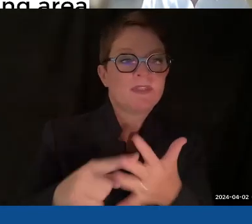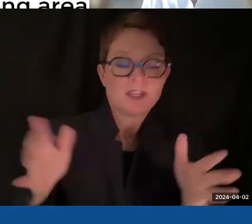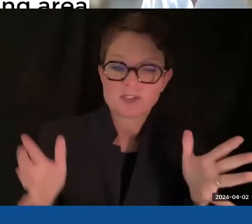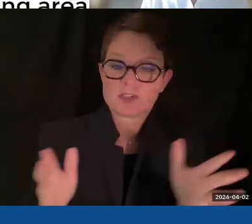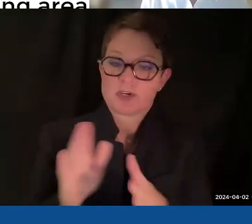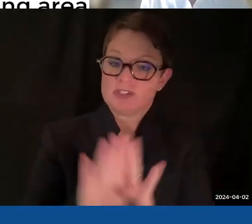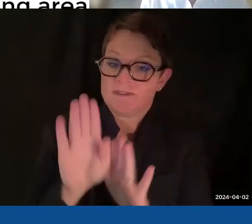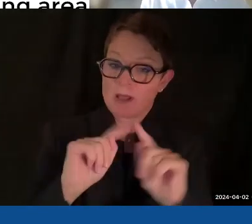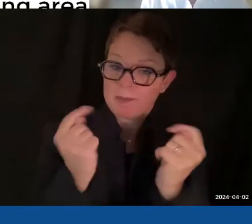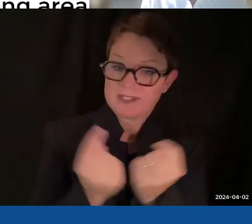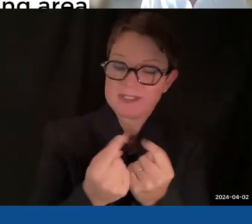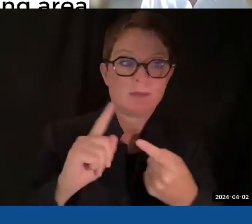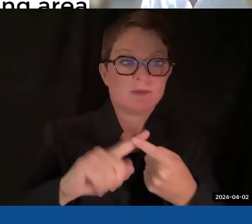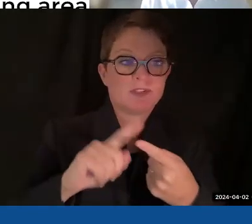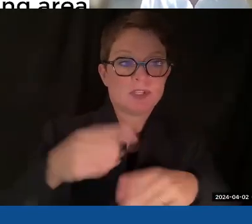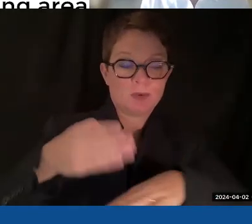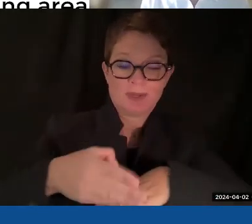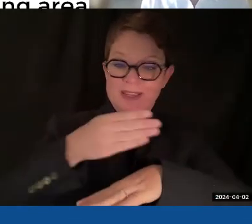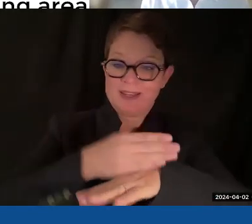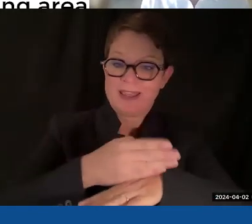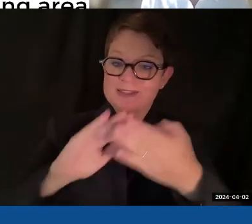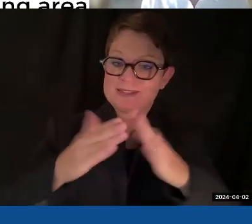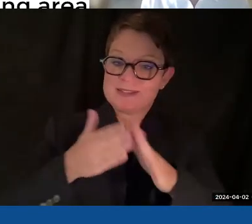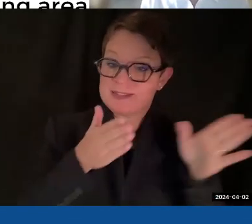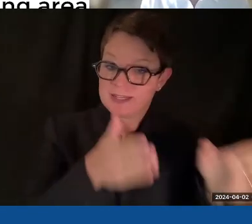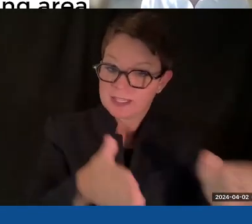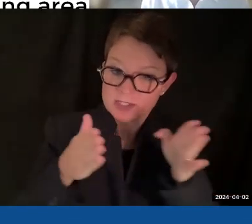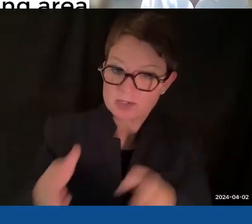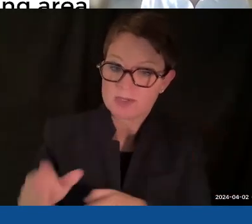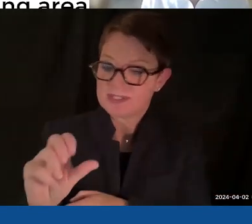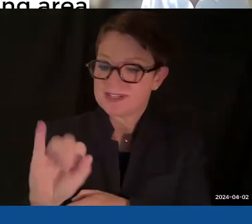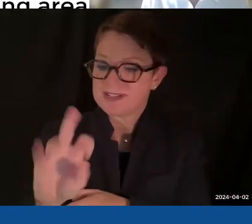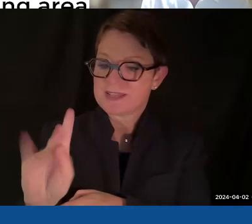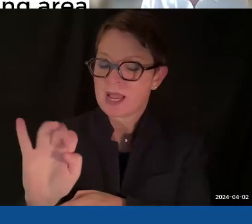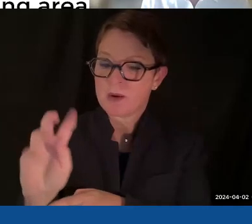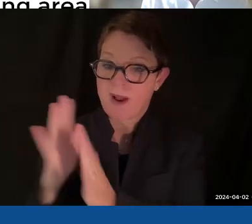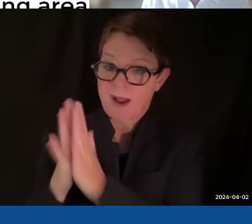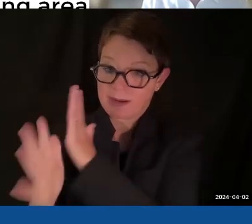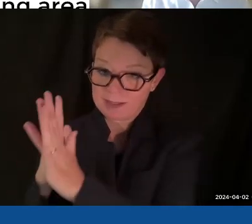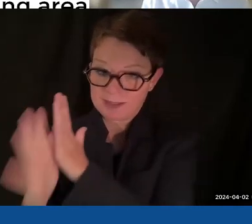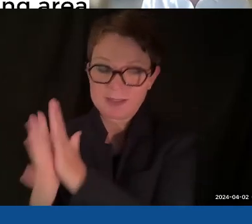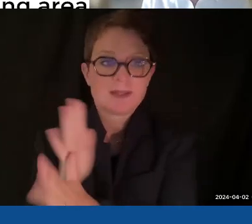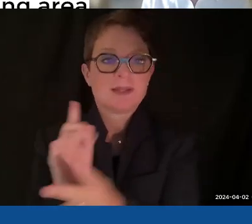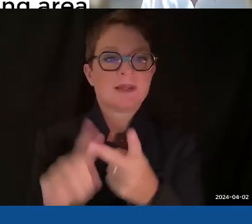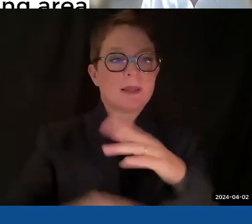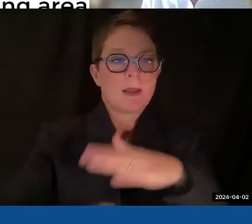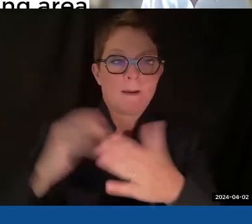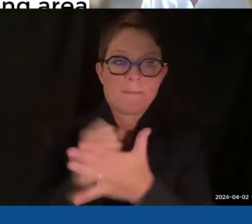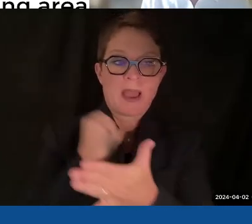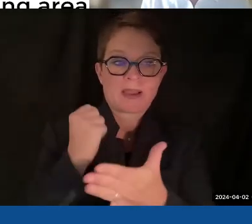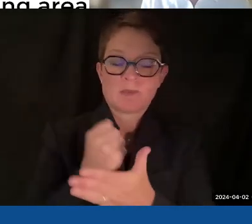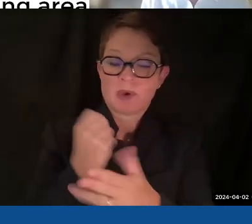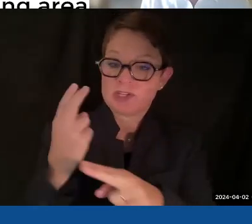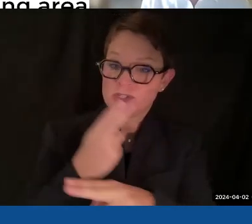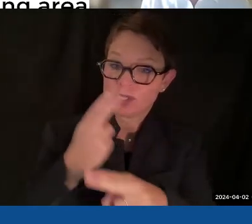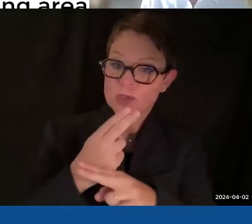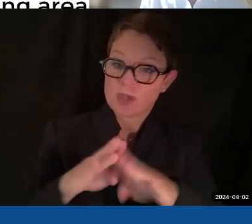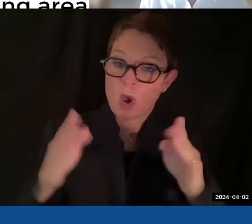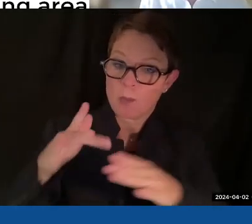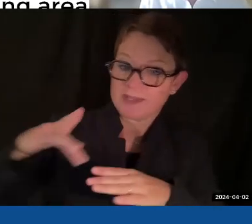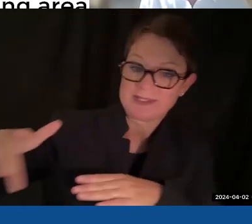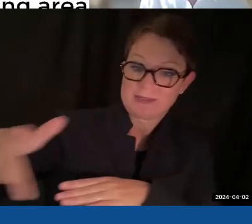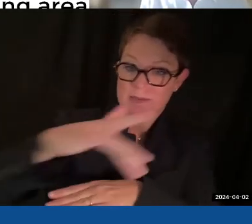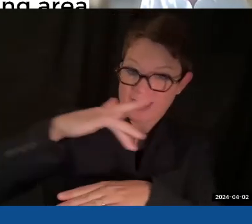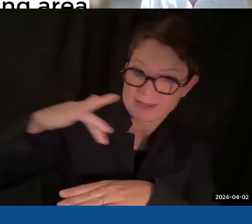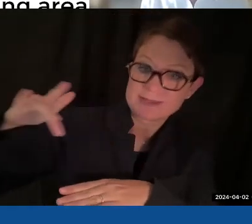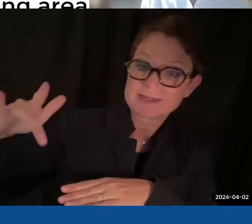teams to enhance the city's streets and sidewalks, maximize the utility or